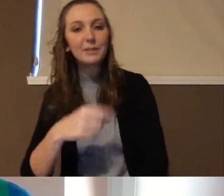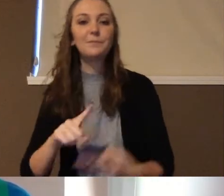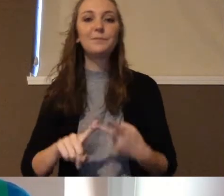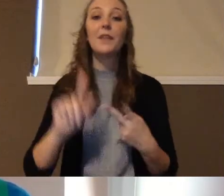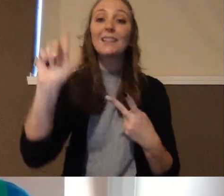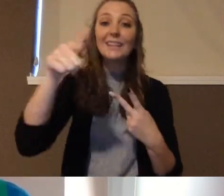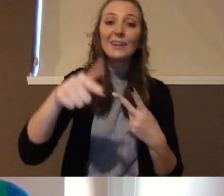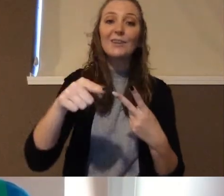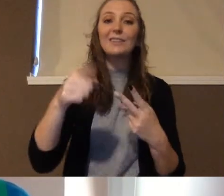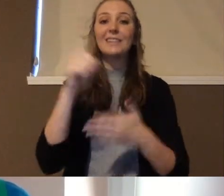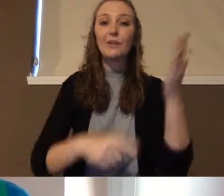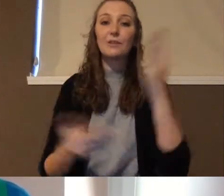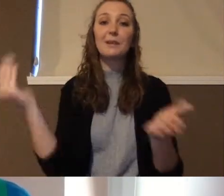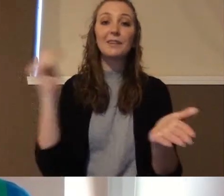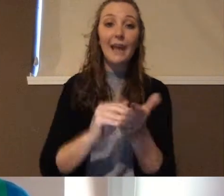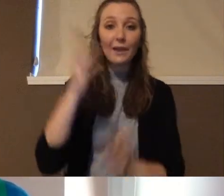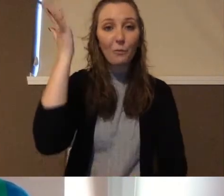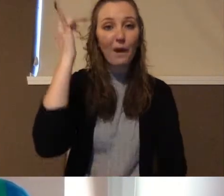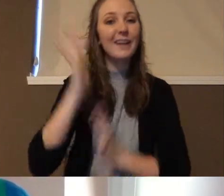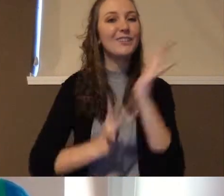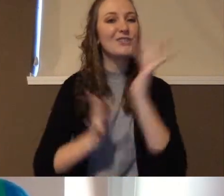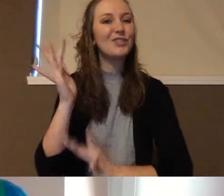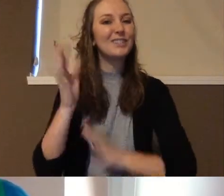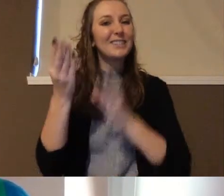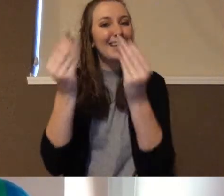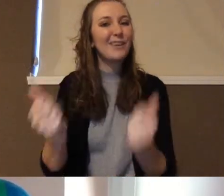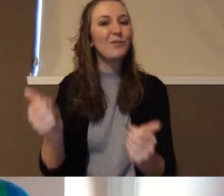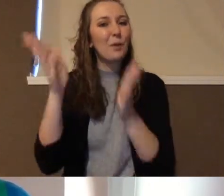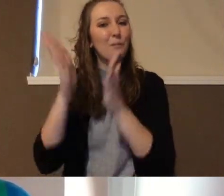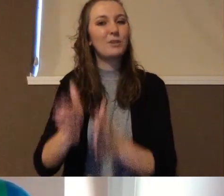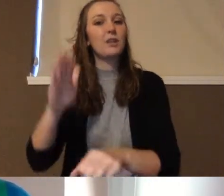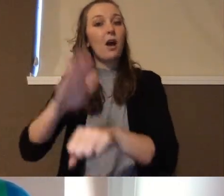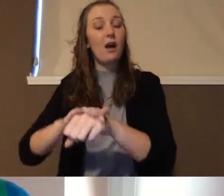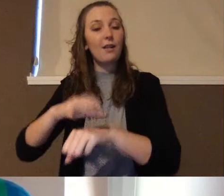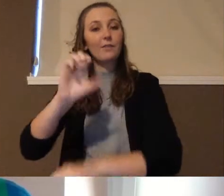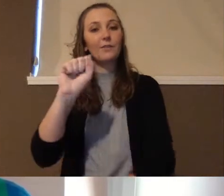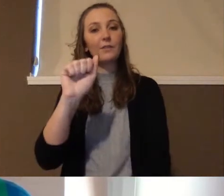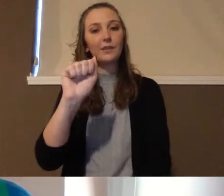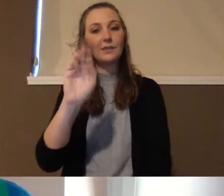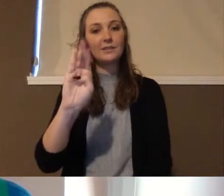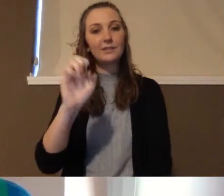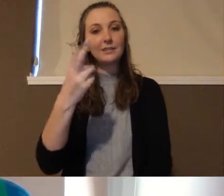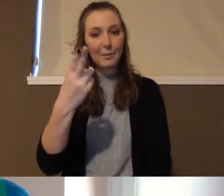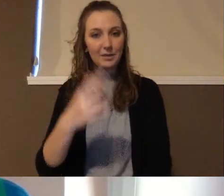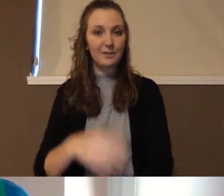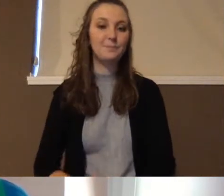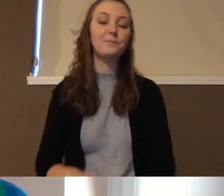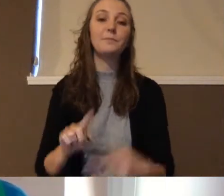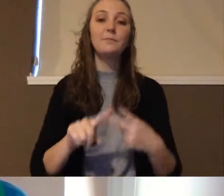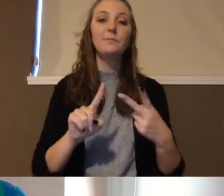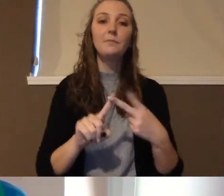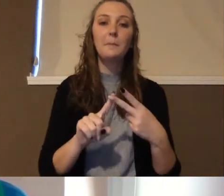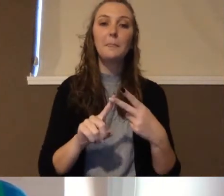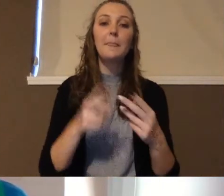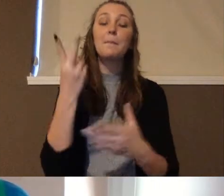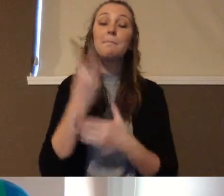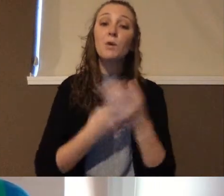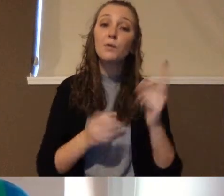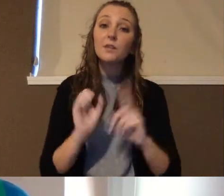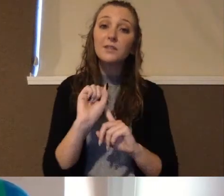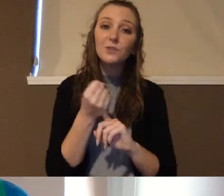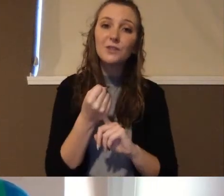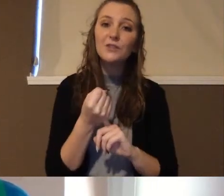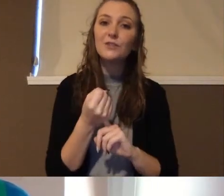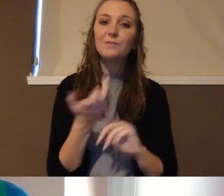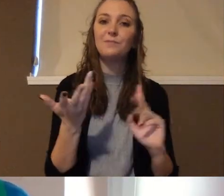the Sabbath. In both cases, Jesus shows the Pharisees